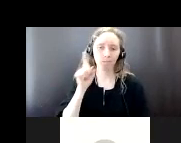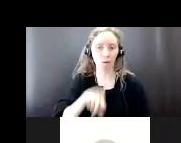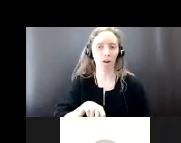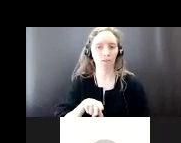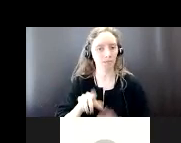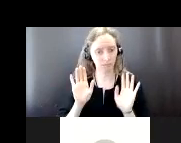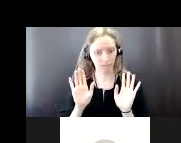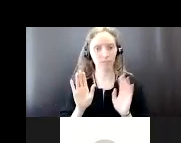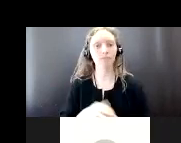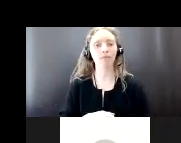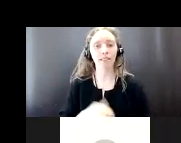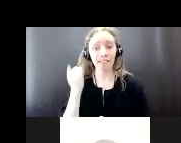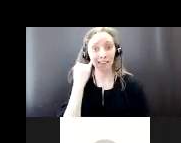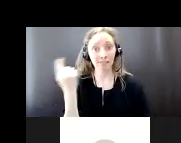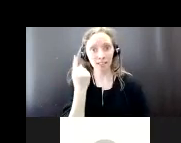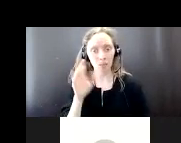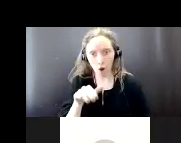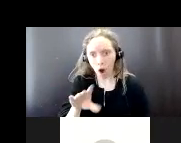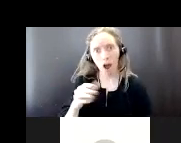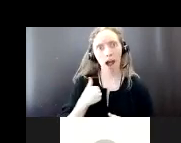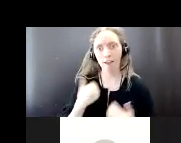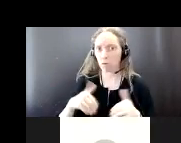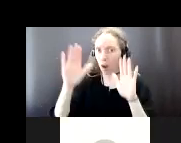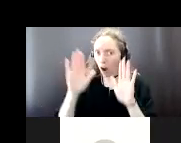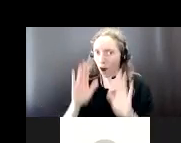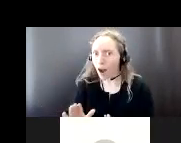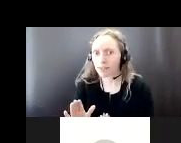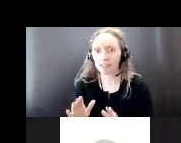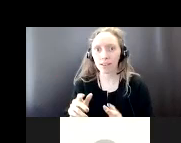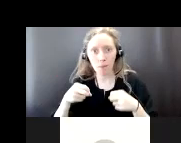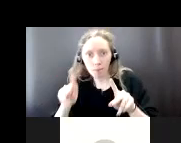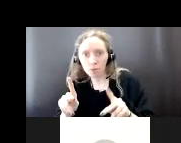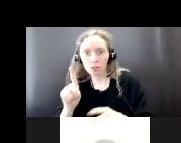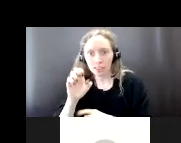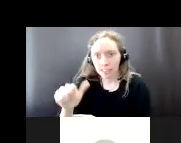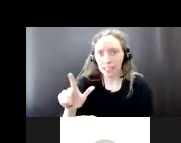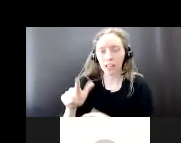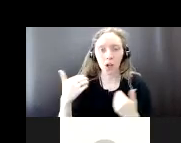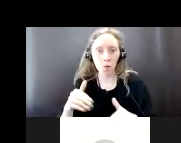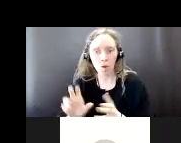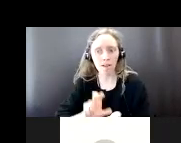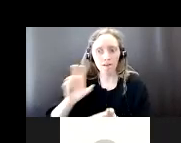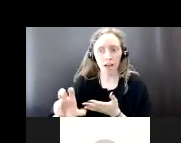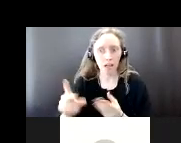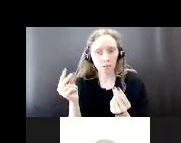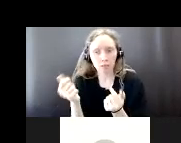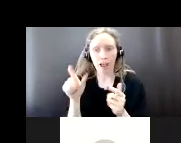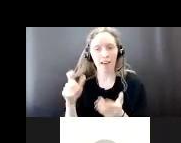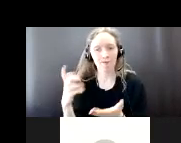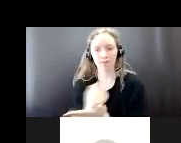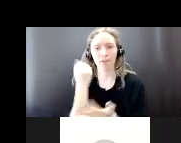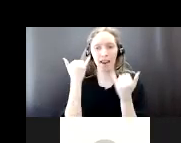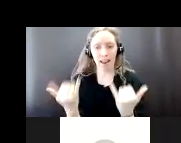have to act right now. What do? Walk away. Take a step back from that opportunity Think about